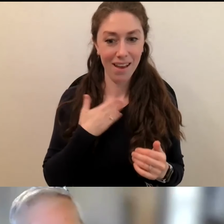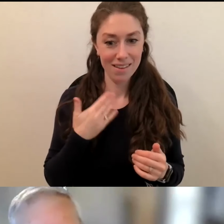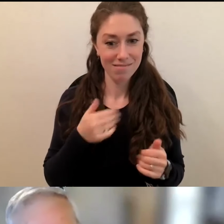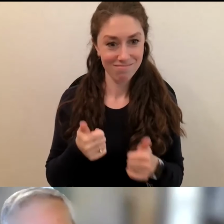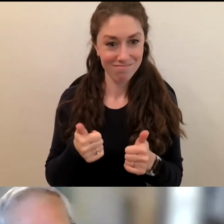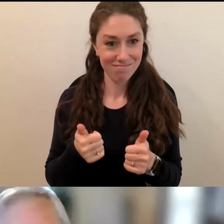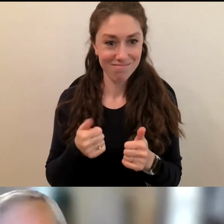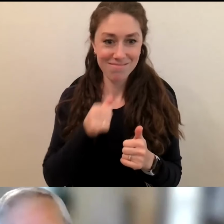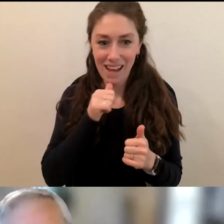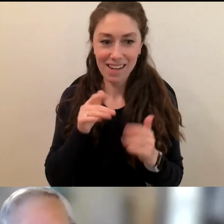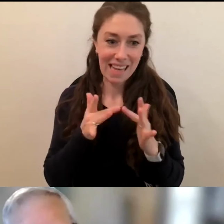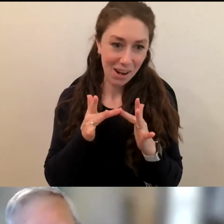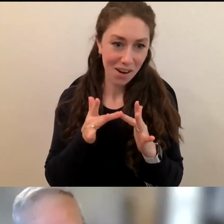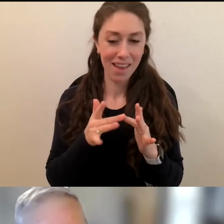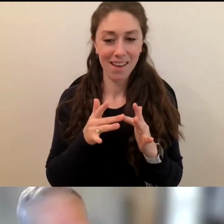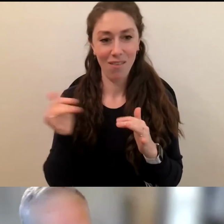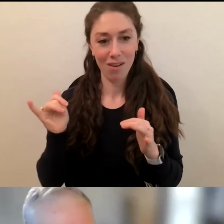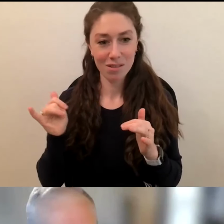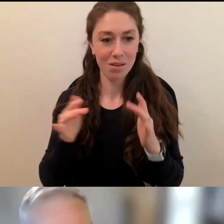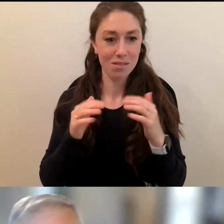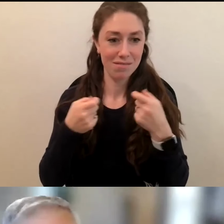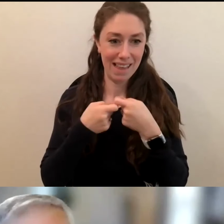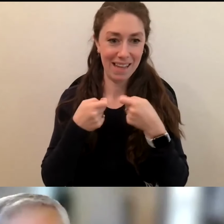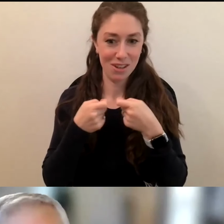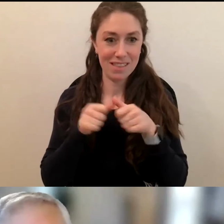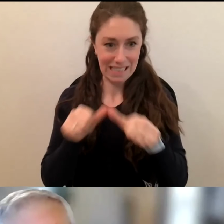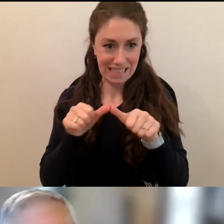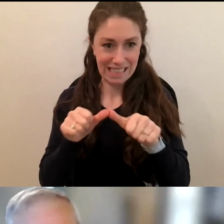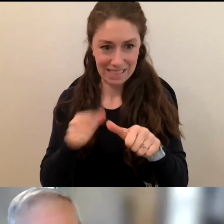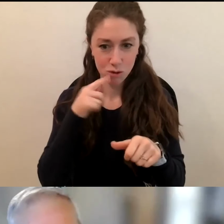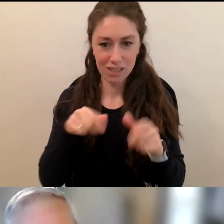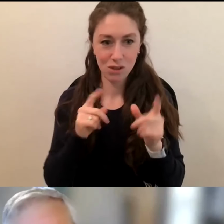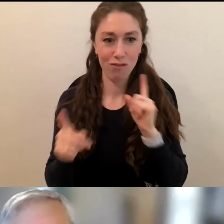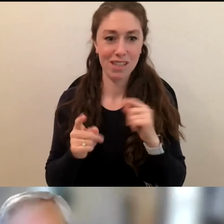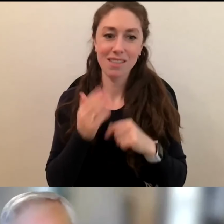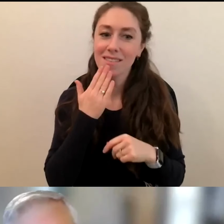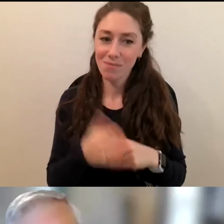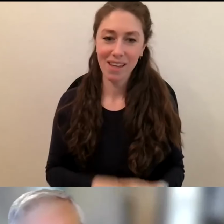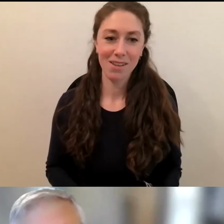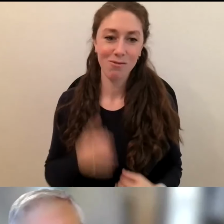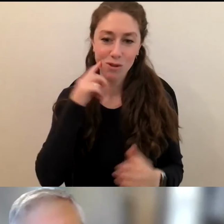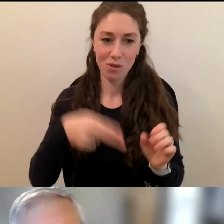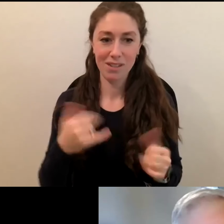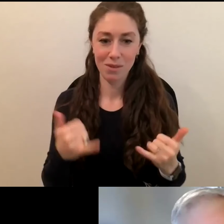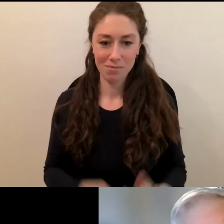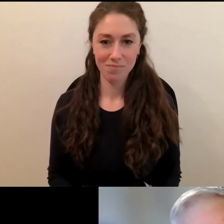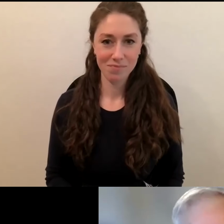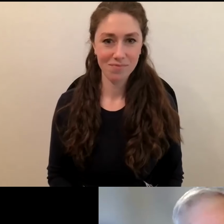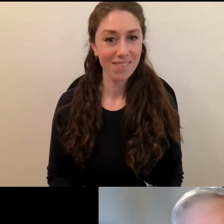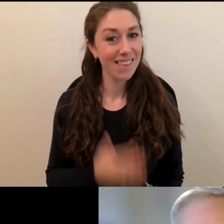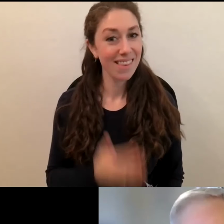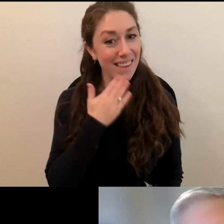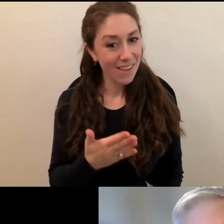So I'm glad that not just the internet, but also electricity held up during the course of our conversation. So thanks for joining us here today. Well, thank you. This